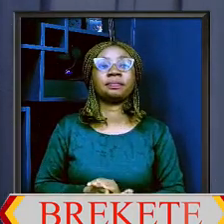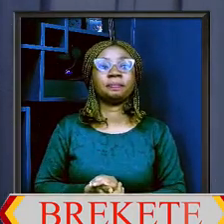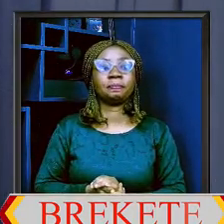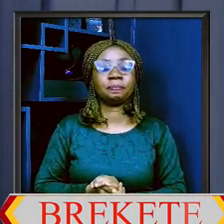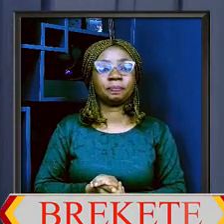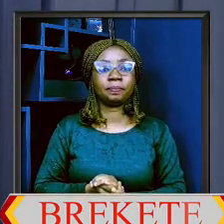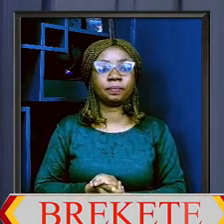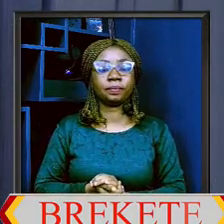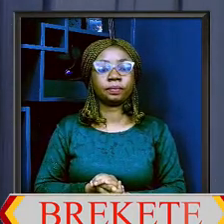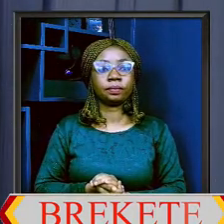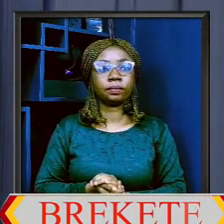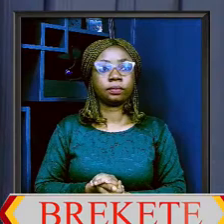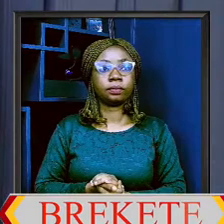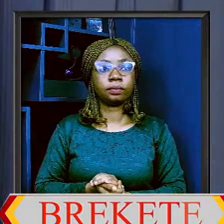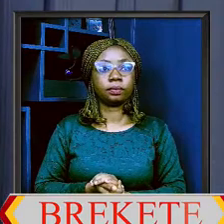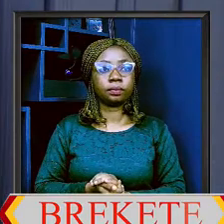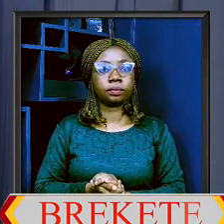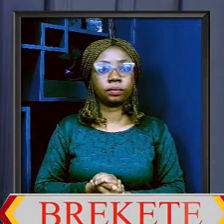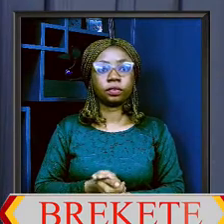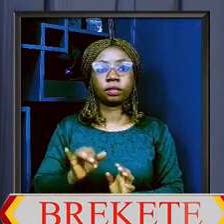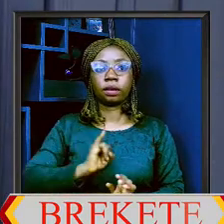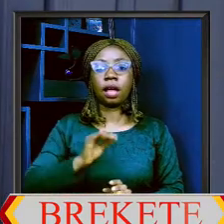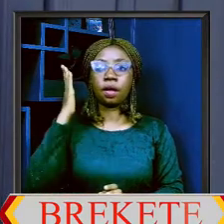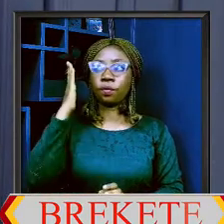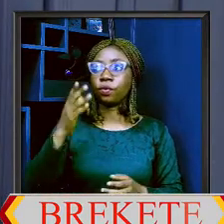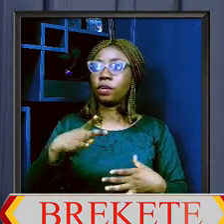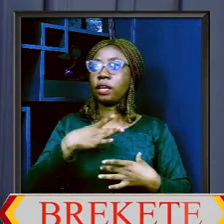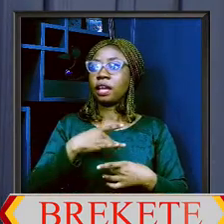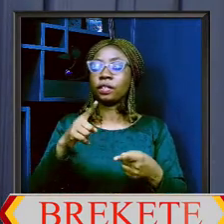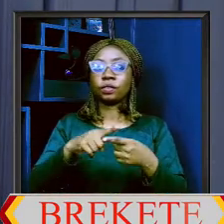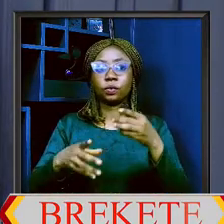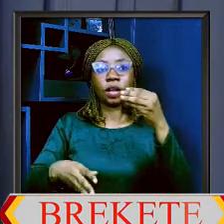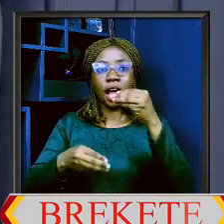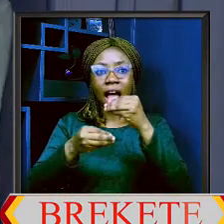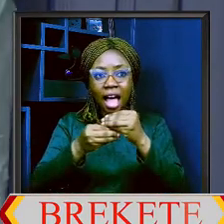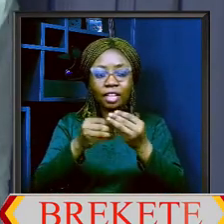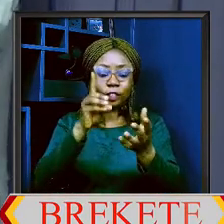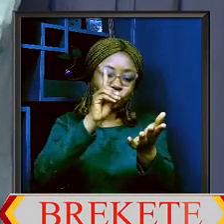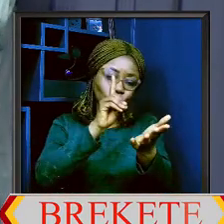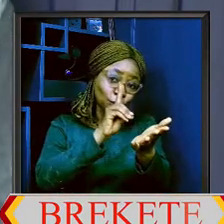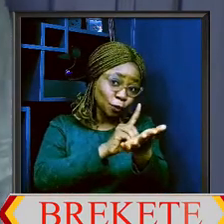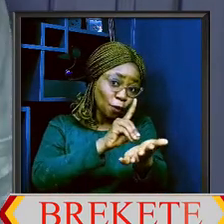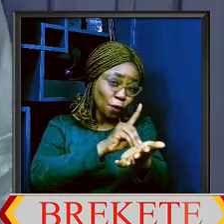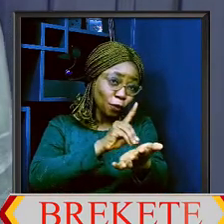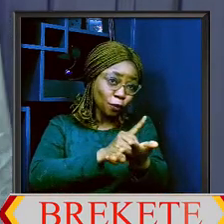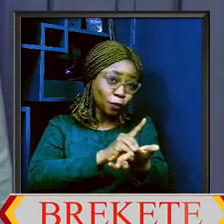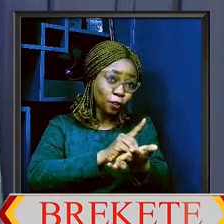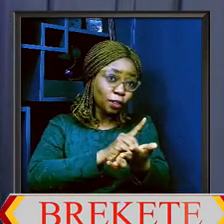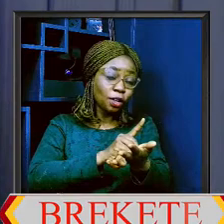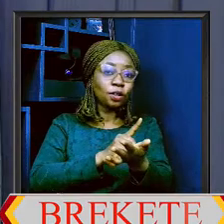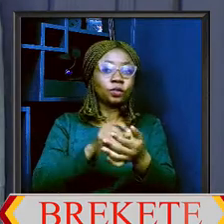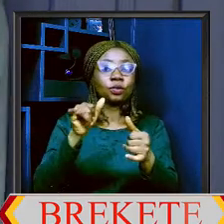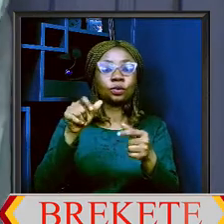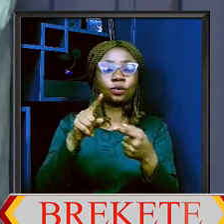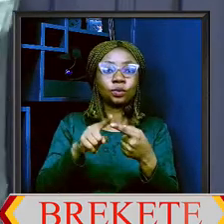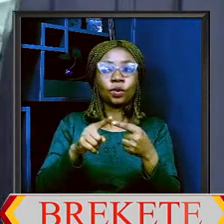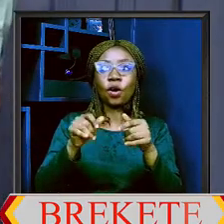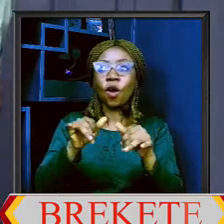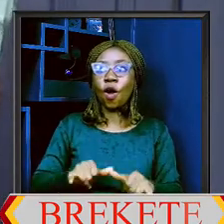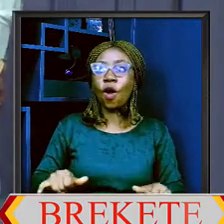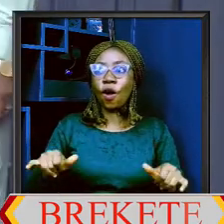degree yes I said I would I would like to add doctor to um